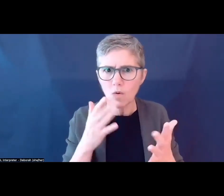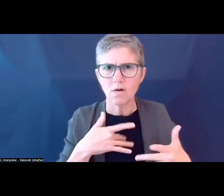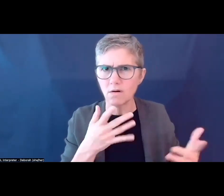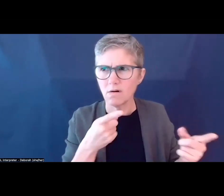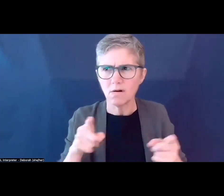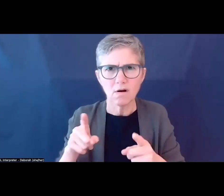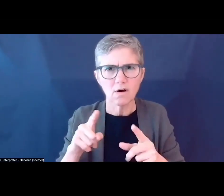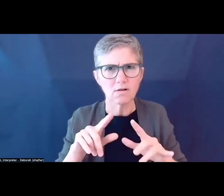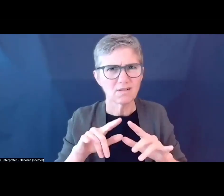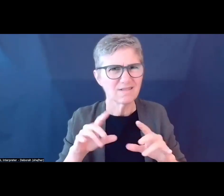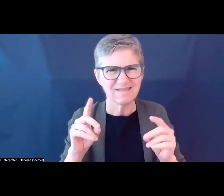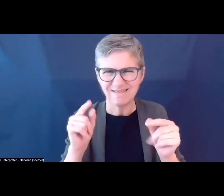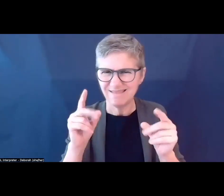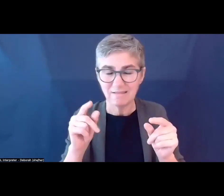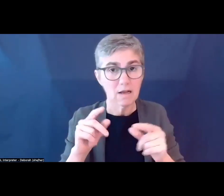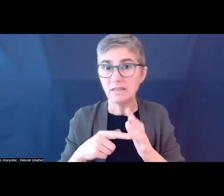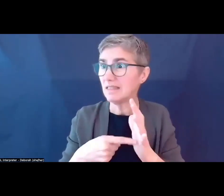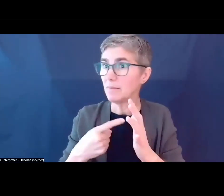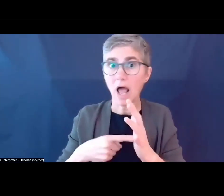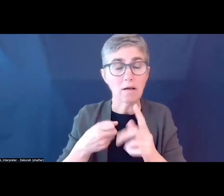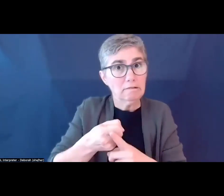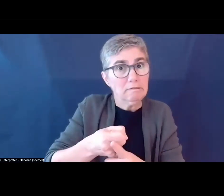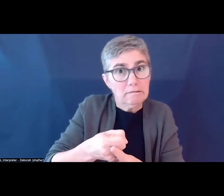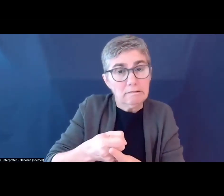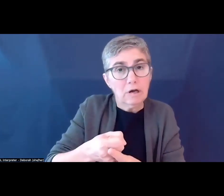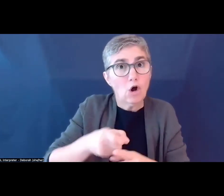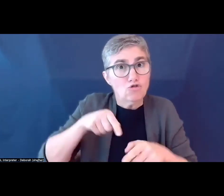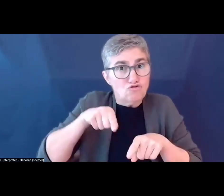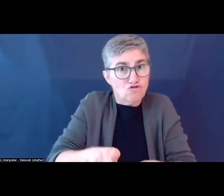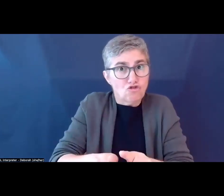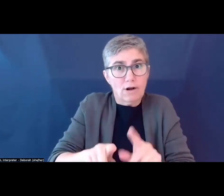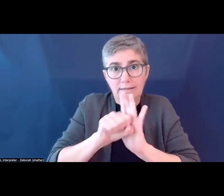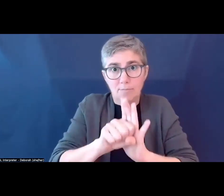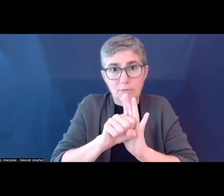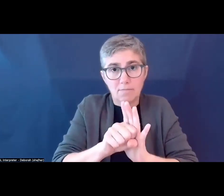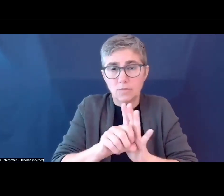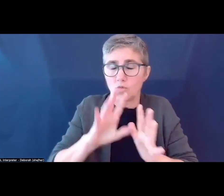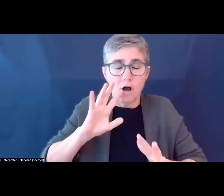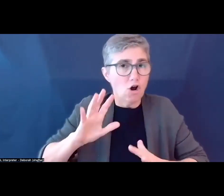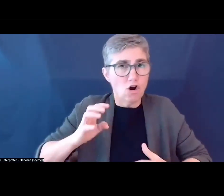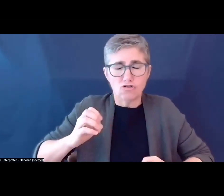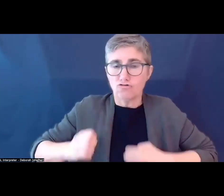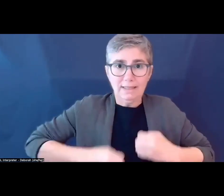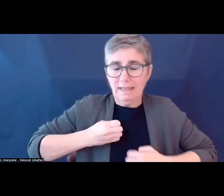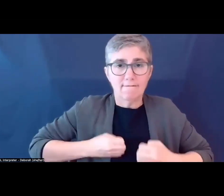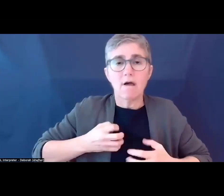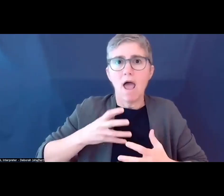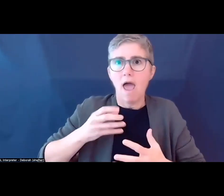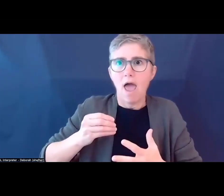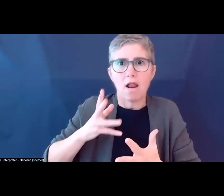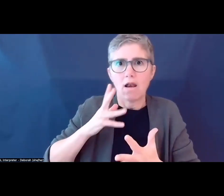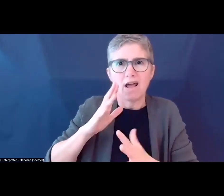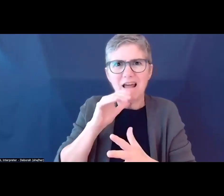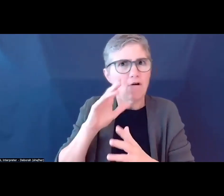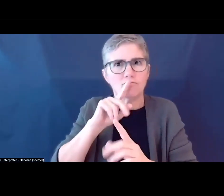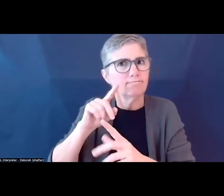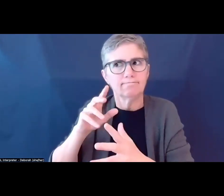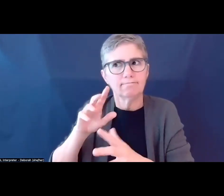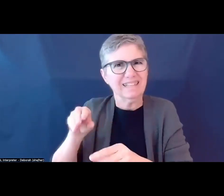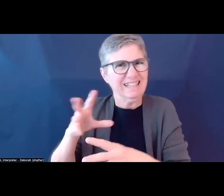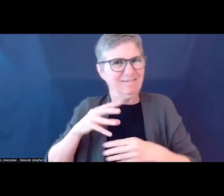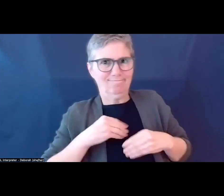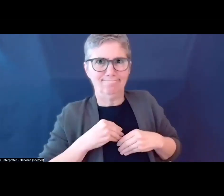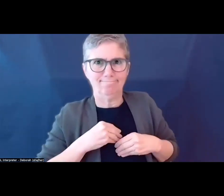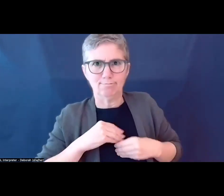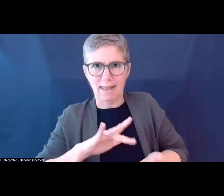symptomatic and they will refuse medications. And they will be aggressive, secondary to their mental illness, and it mostly